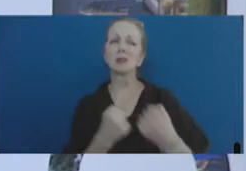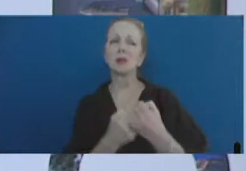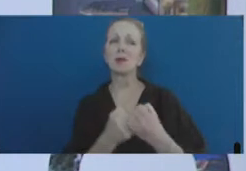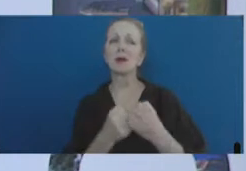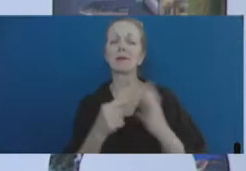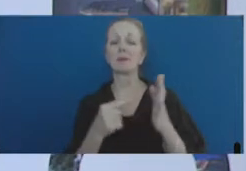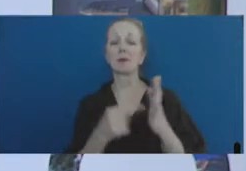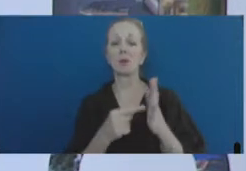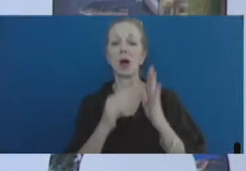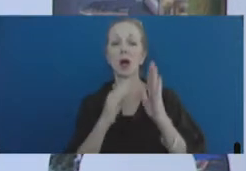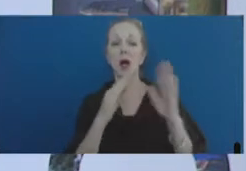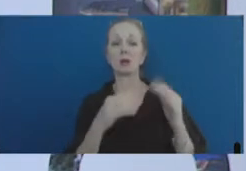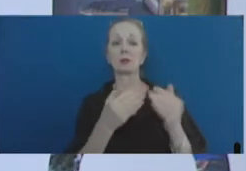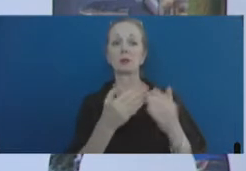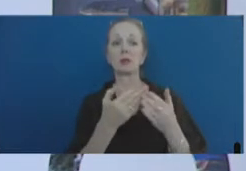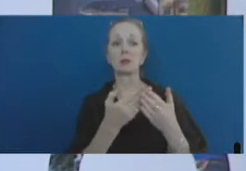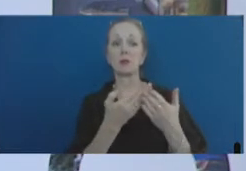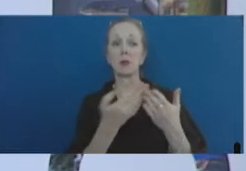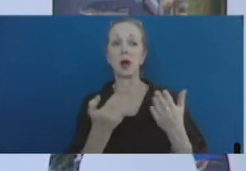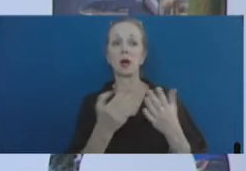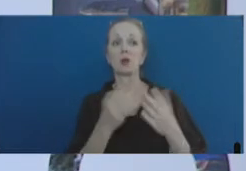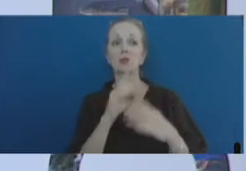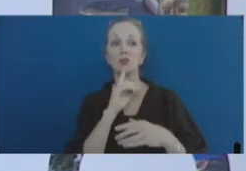and housing supply, and really